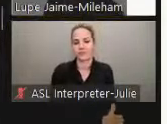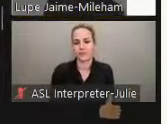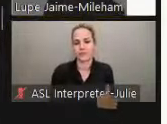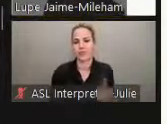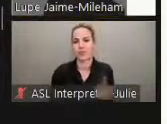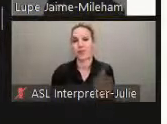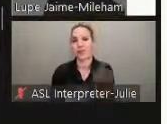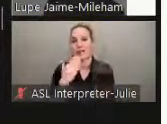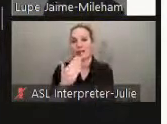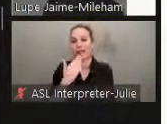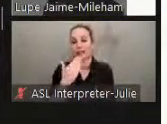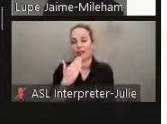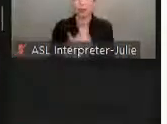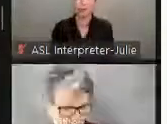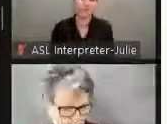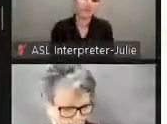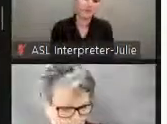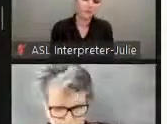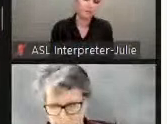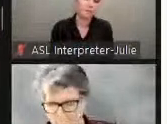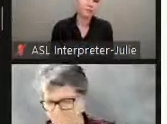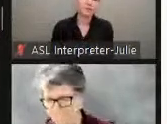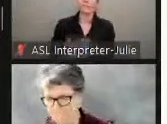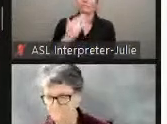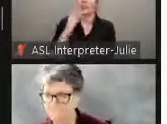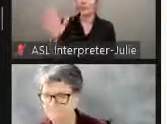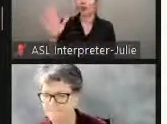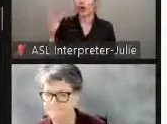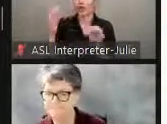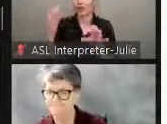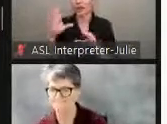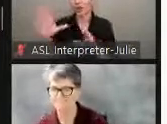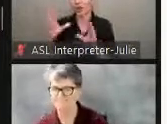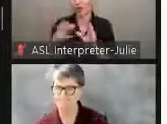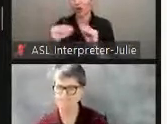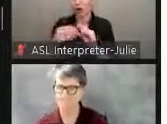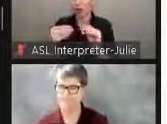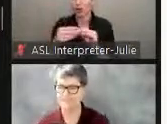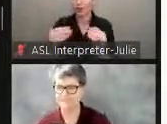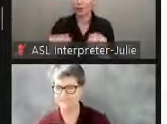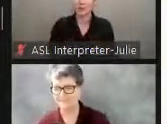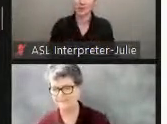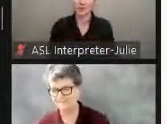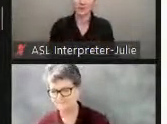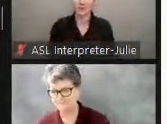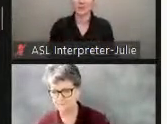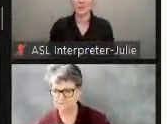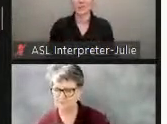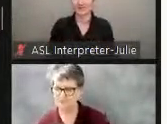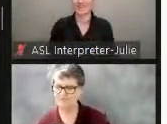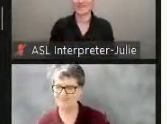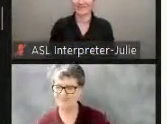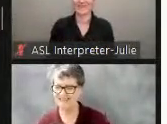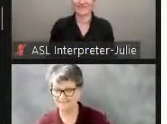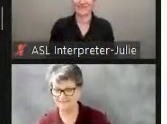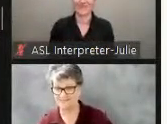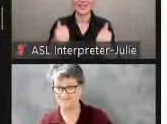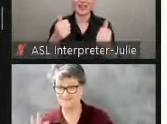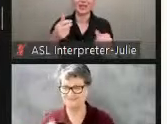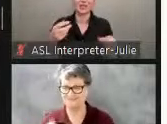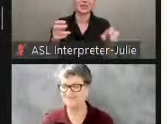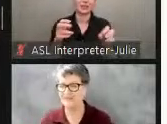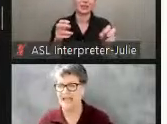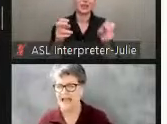Thank you so much. Thank you for your feedback and your comments. I am mindful of the